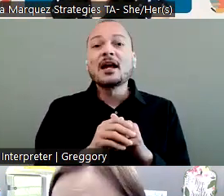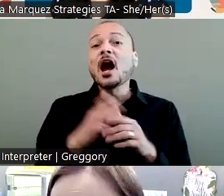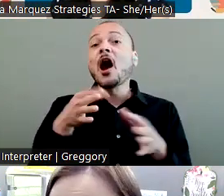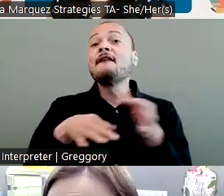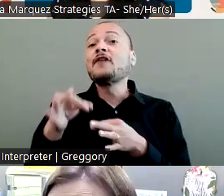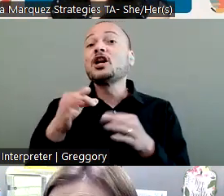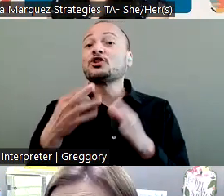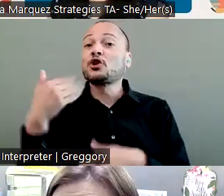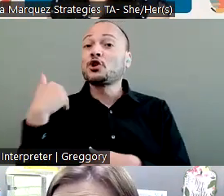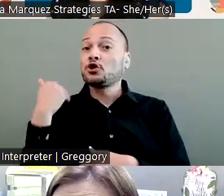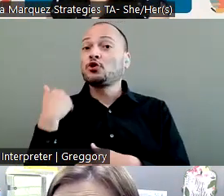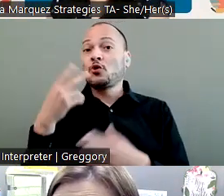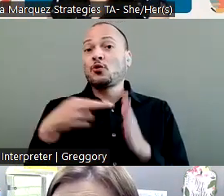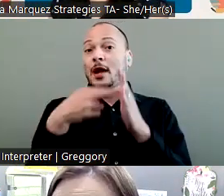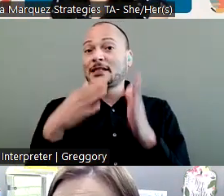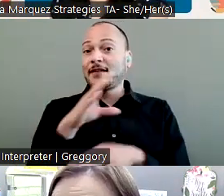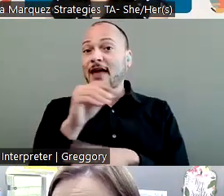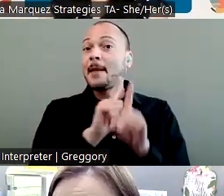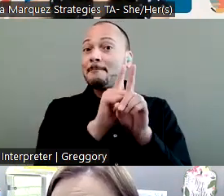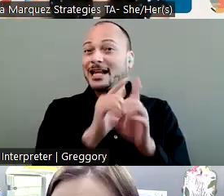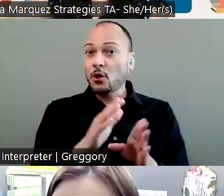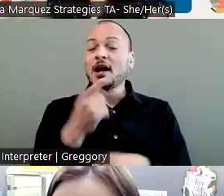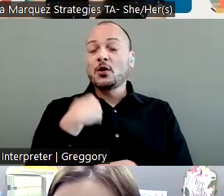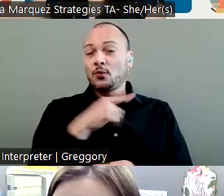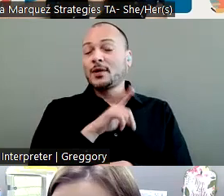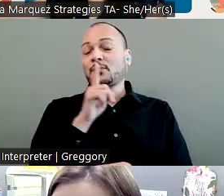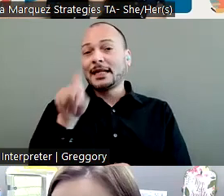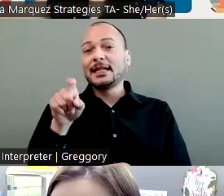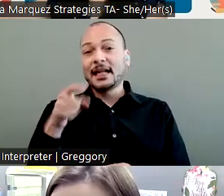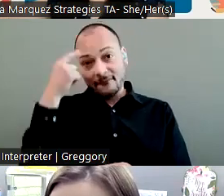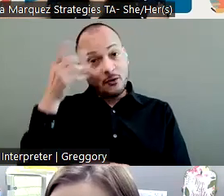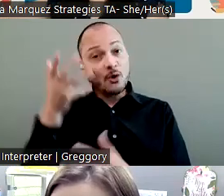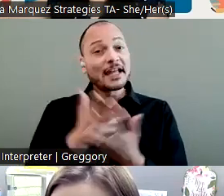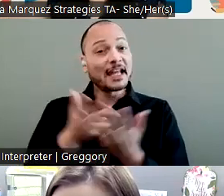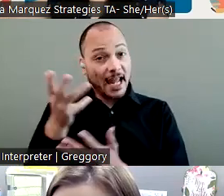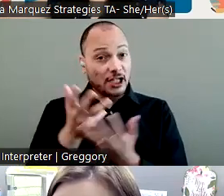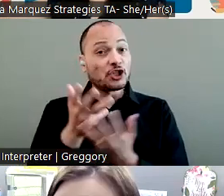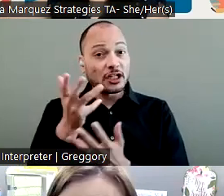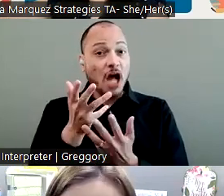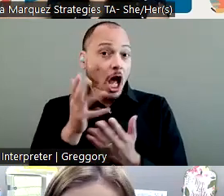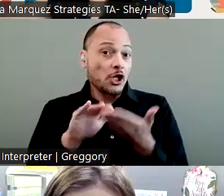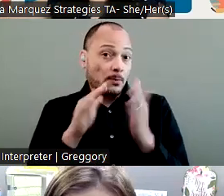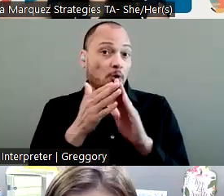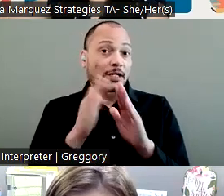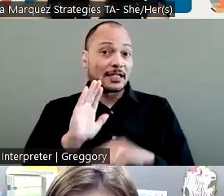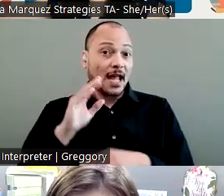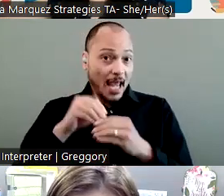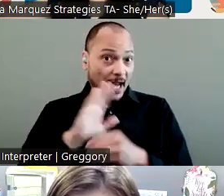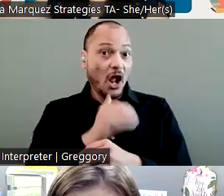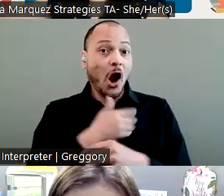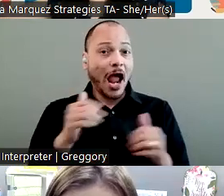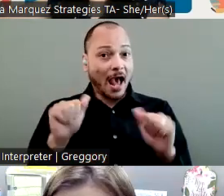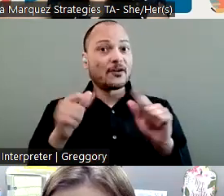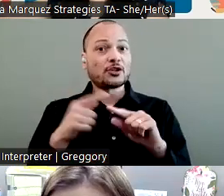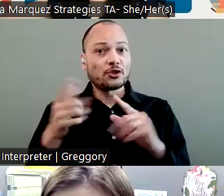youth representative and mentor, which is what we really need in terms of engaging communities in our efforts to